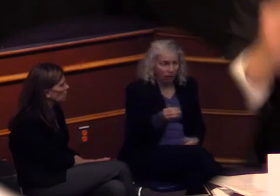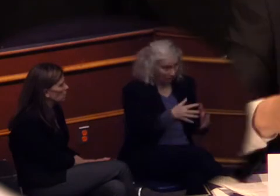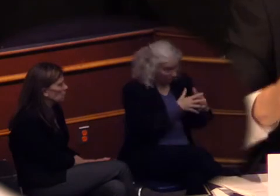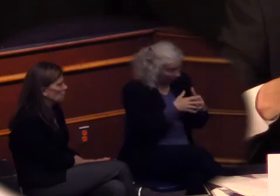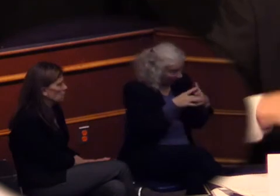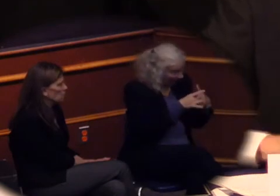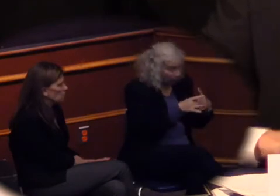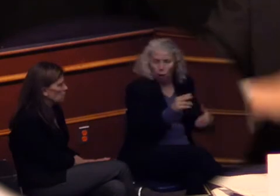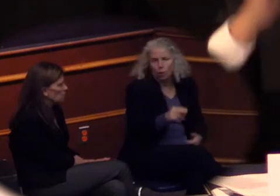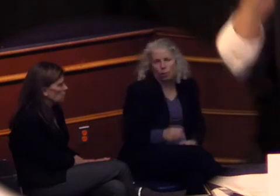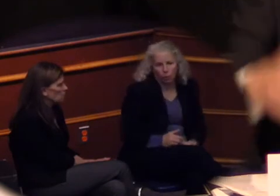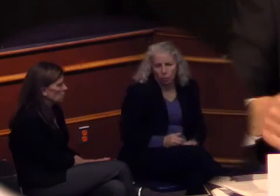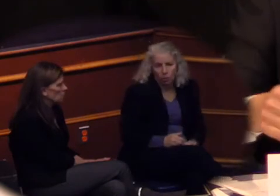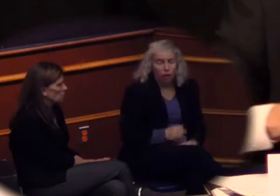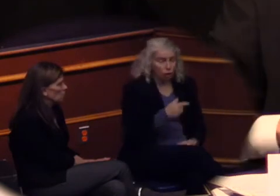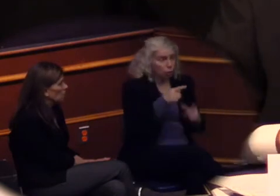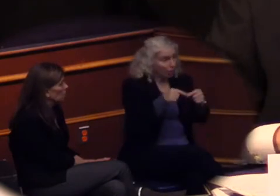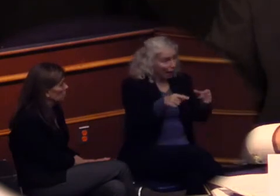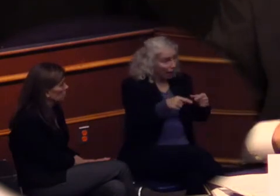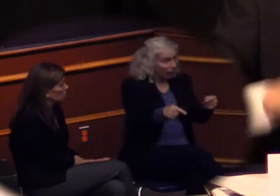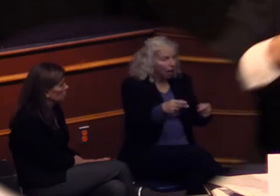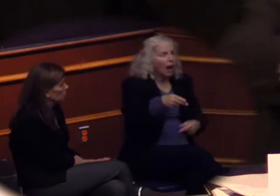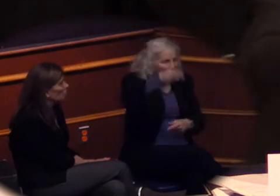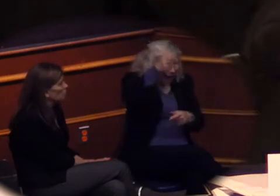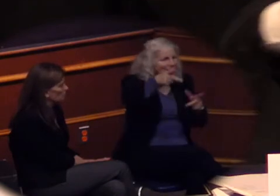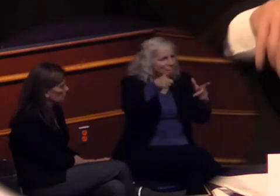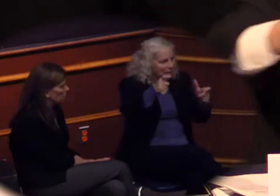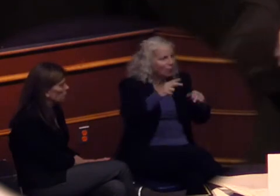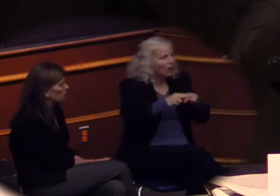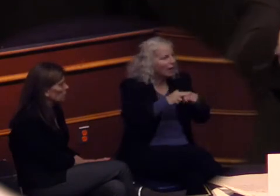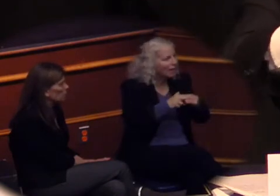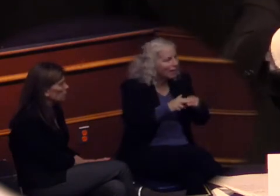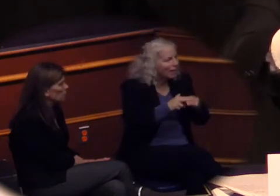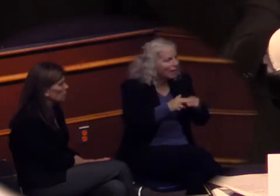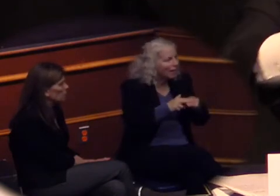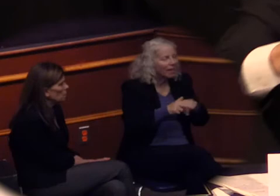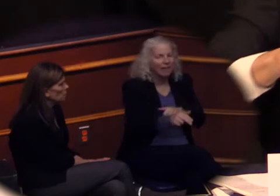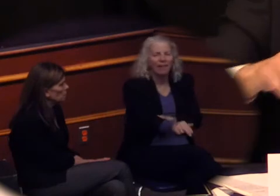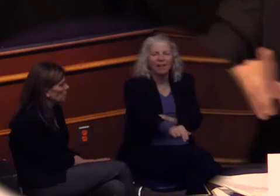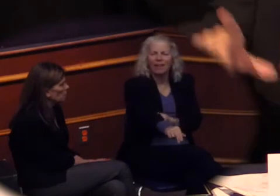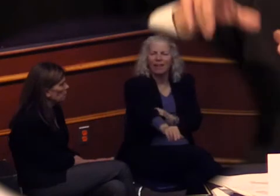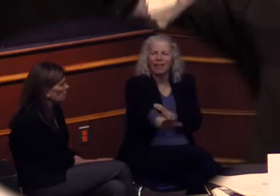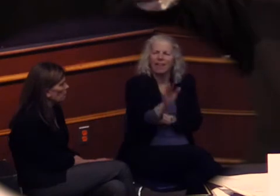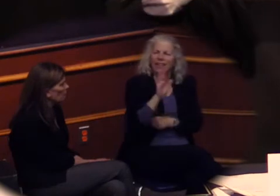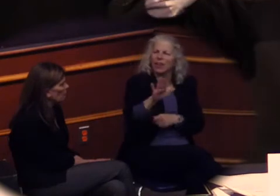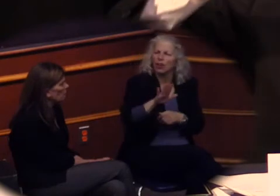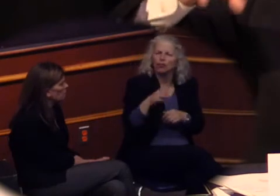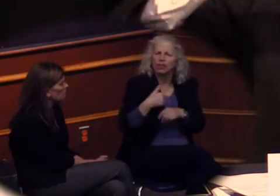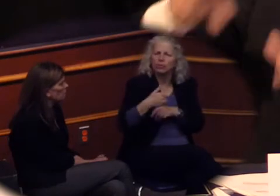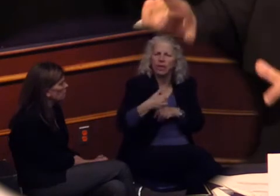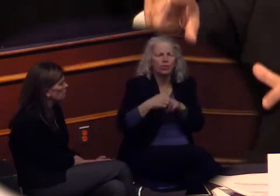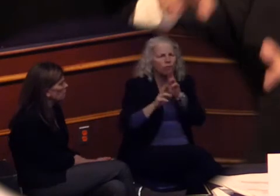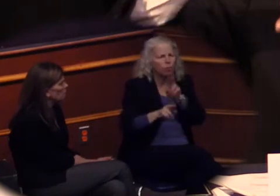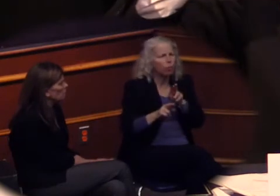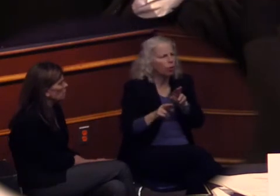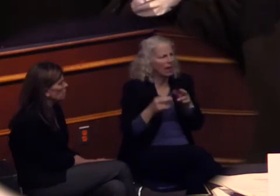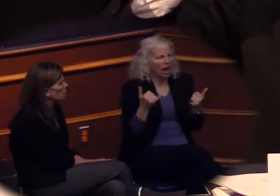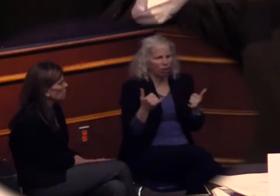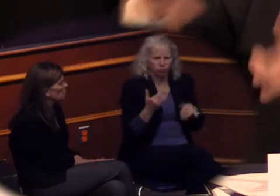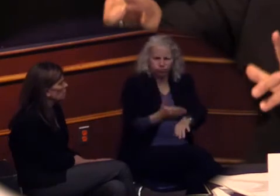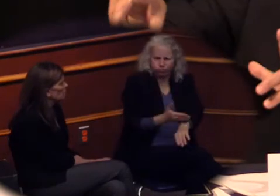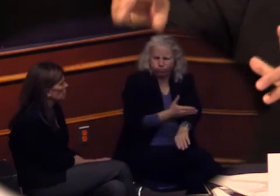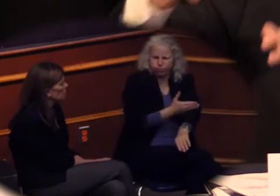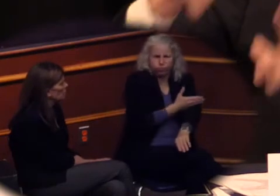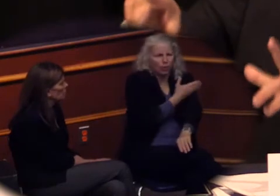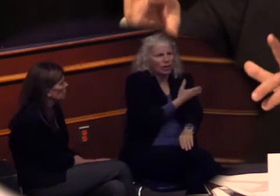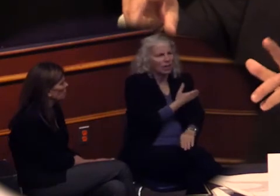in the lead. No, we're not. Japan has high-speed rail, and if the transportation report is circulating, you can look and see that these